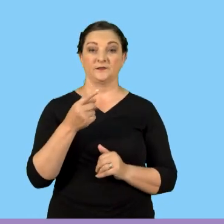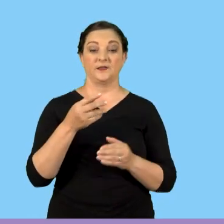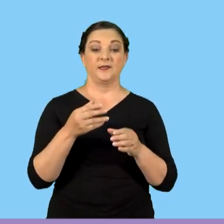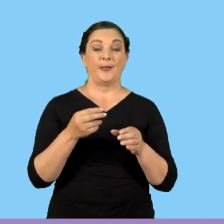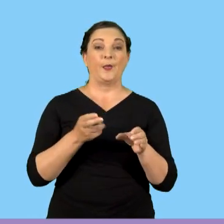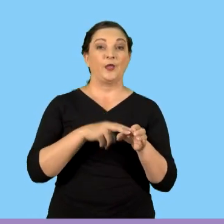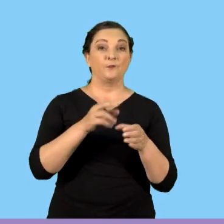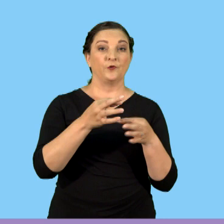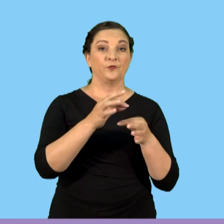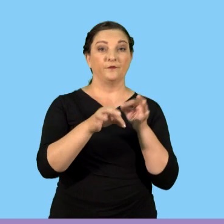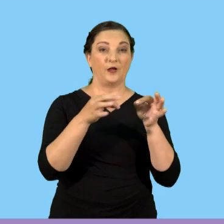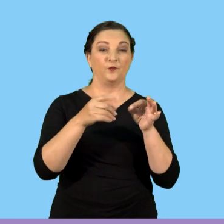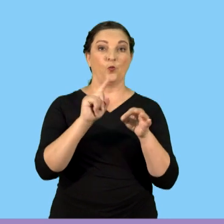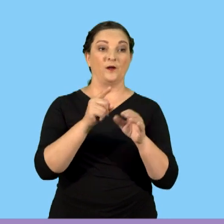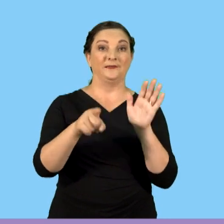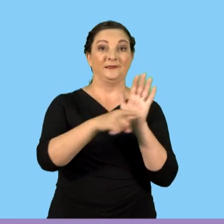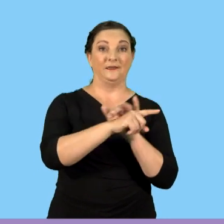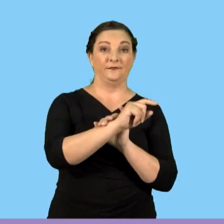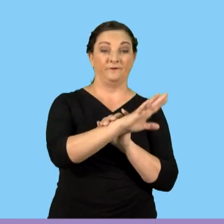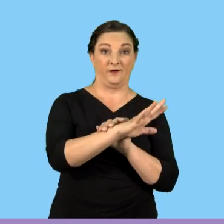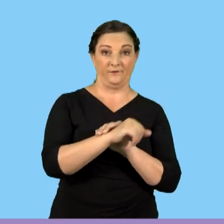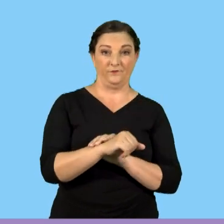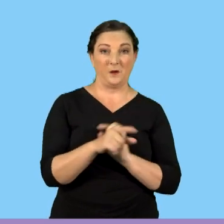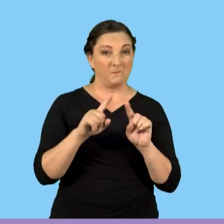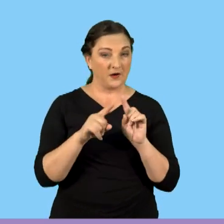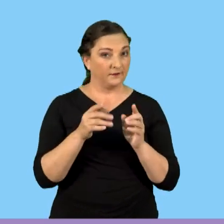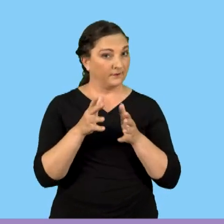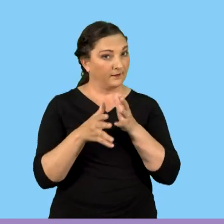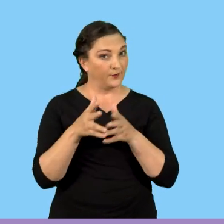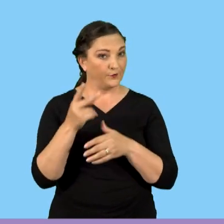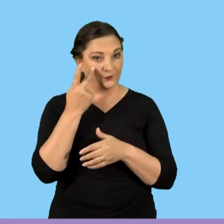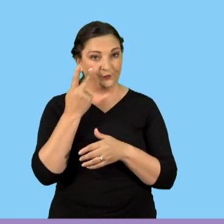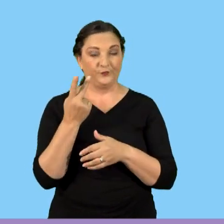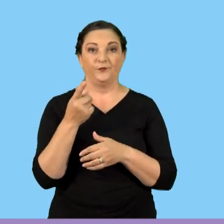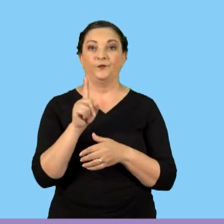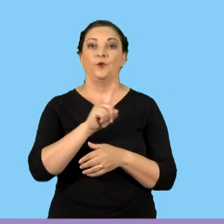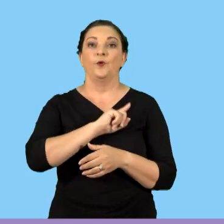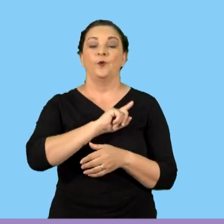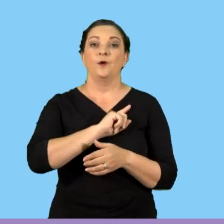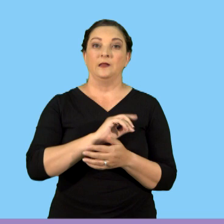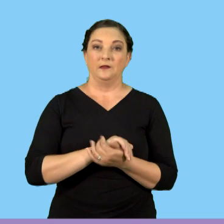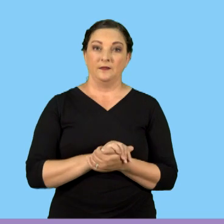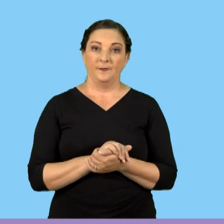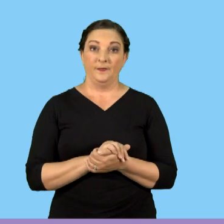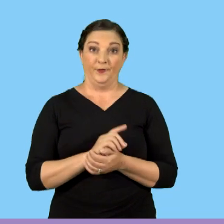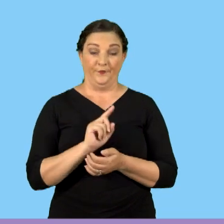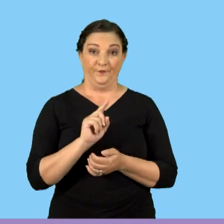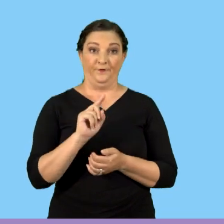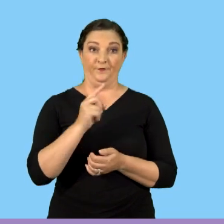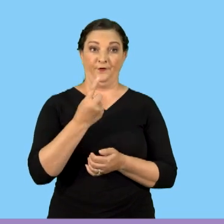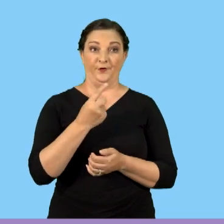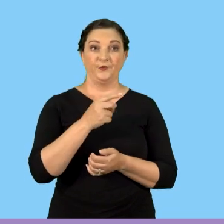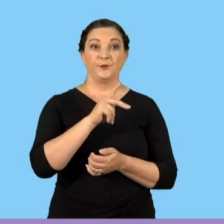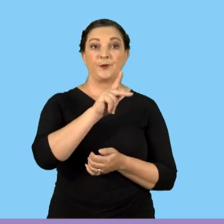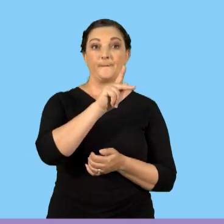first input value. The first input value there is a negative 5. Now look carefully at what happens to that negative 5.